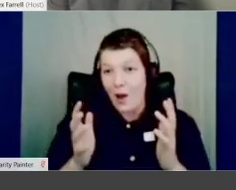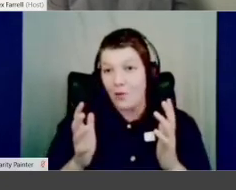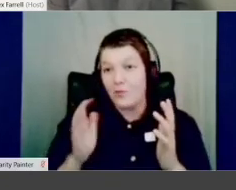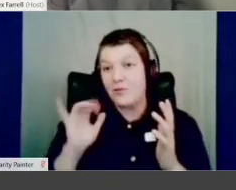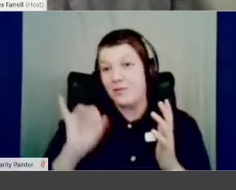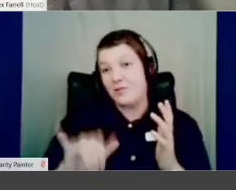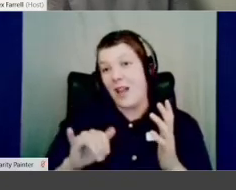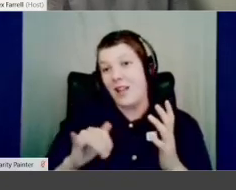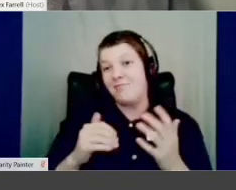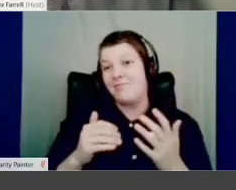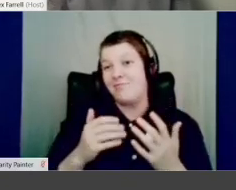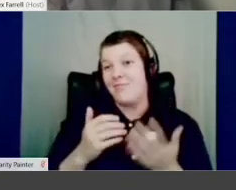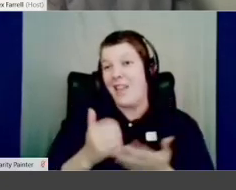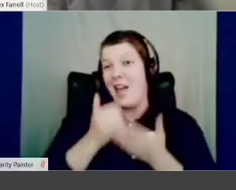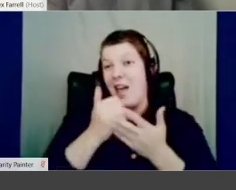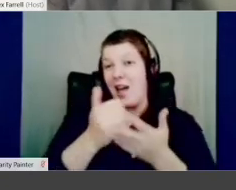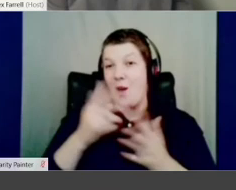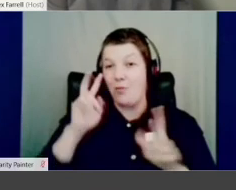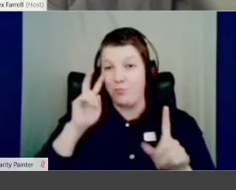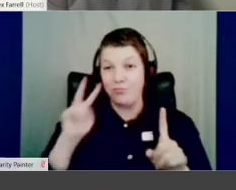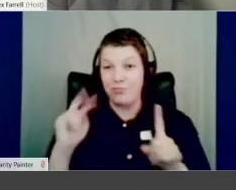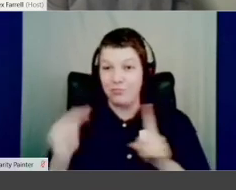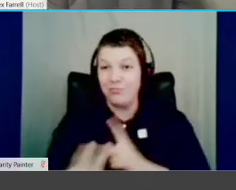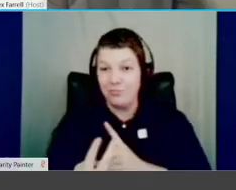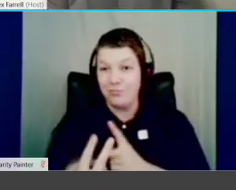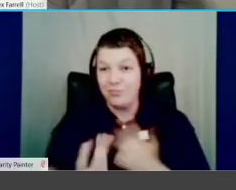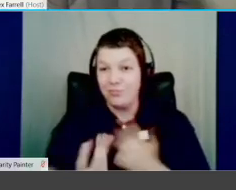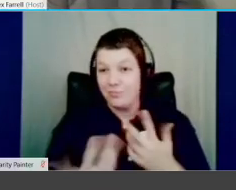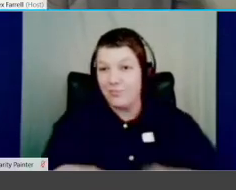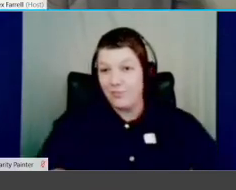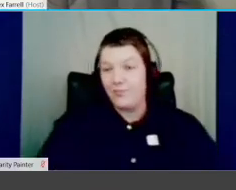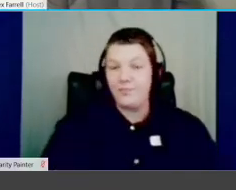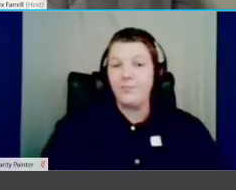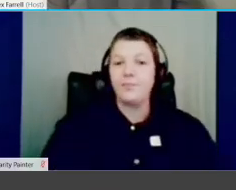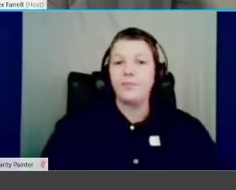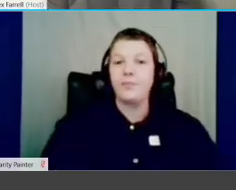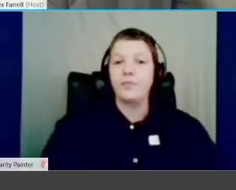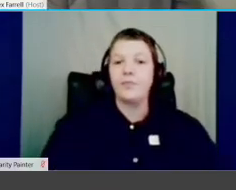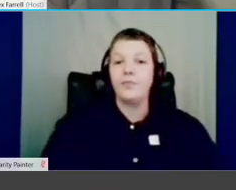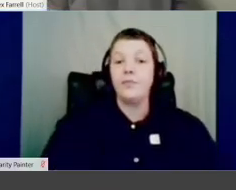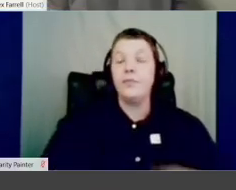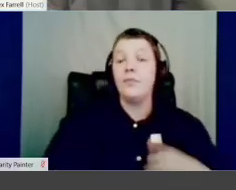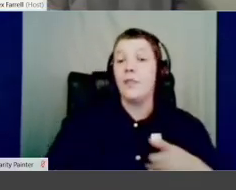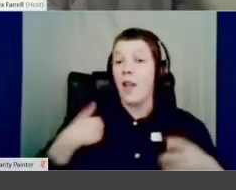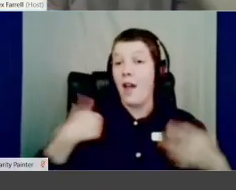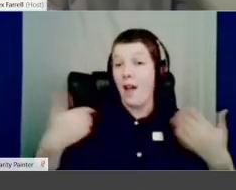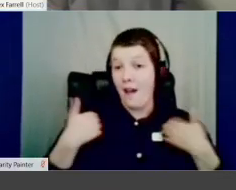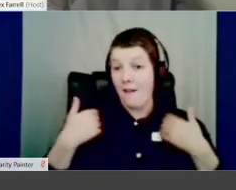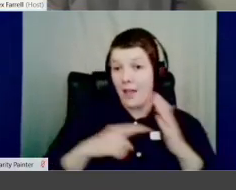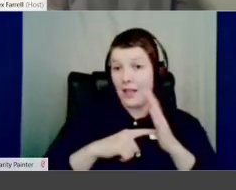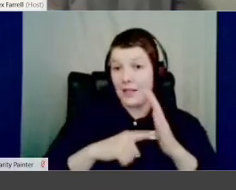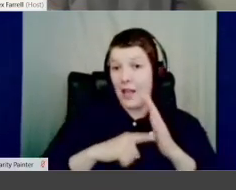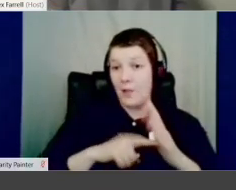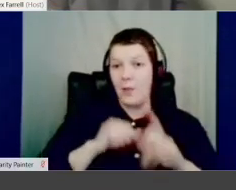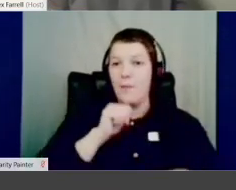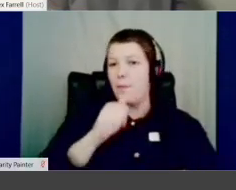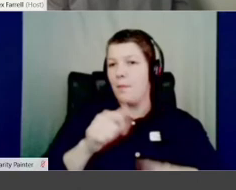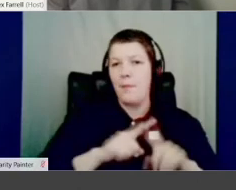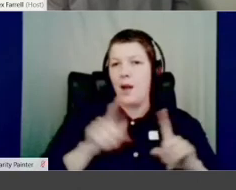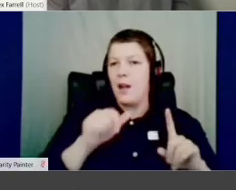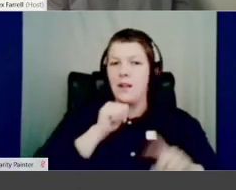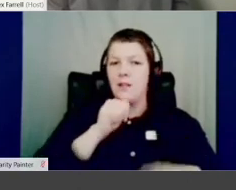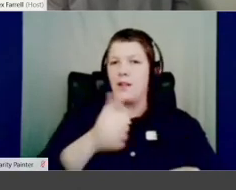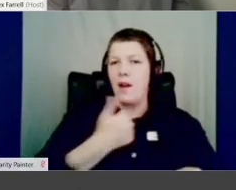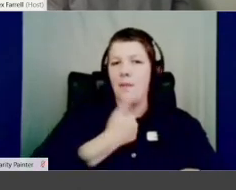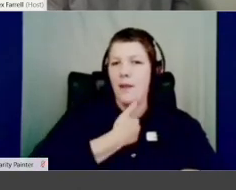Right, and Leslie, do you have anything to add in that regard? Yeah, I have an example, but it's not my own example. It's something I've